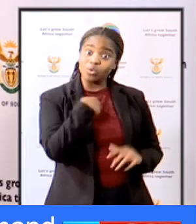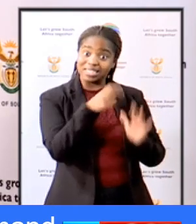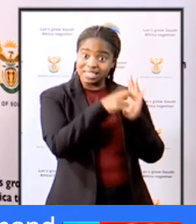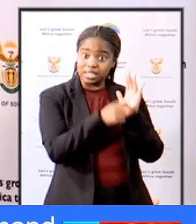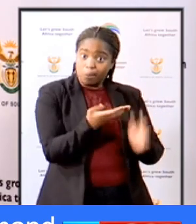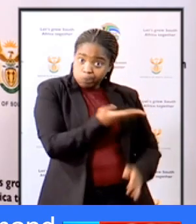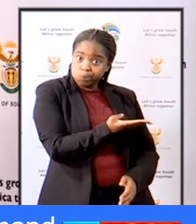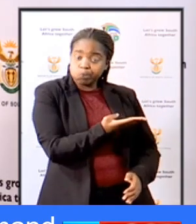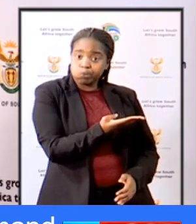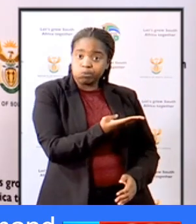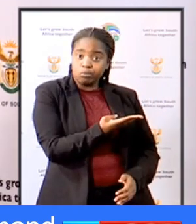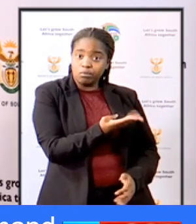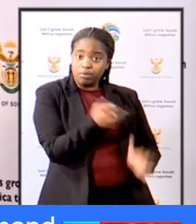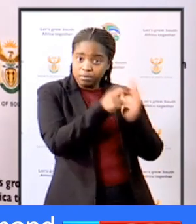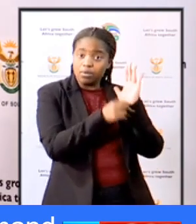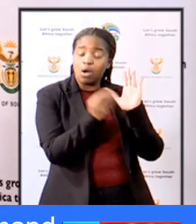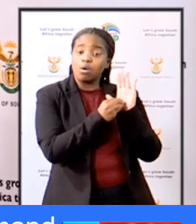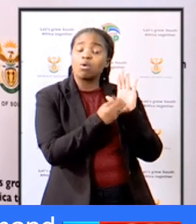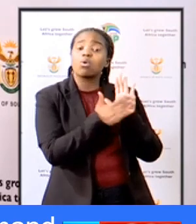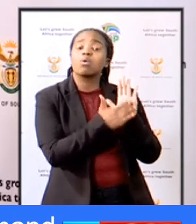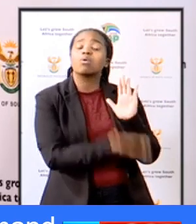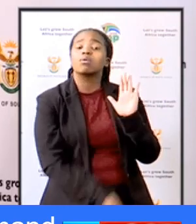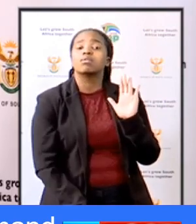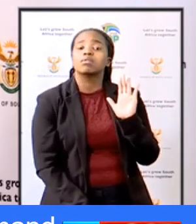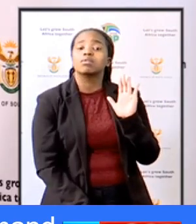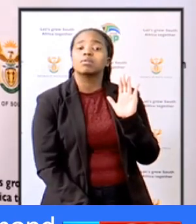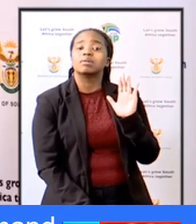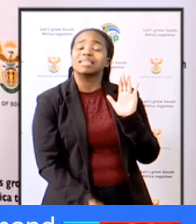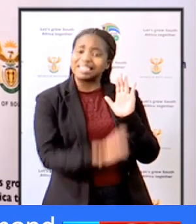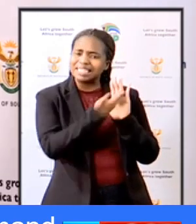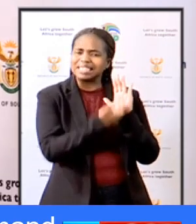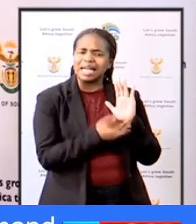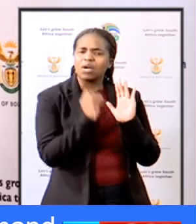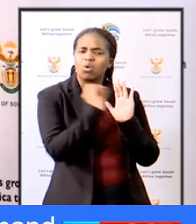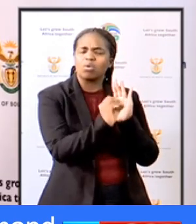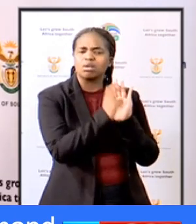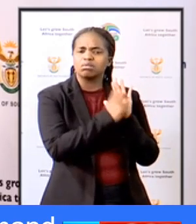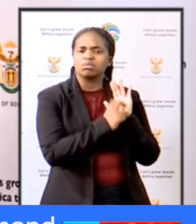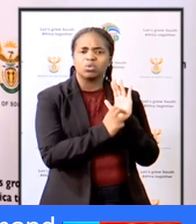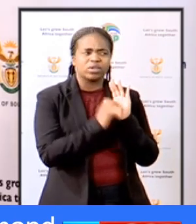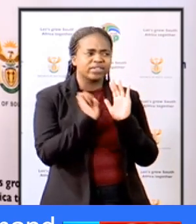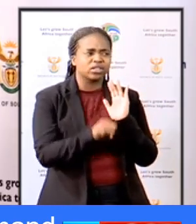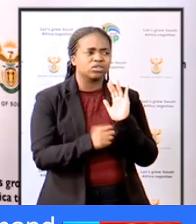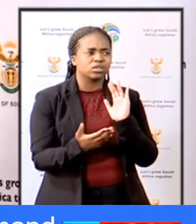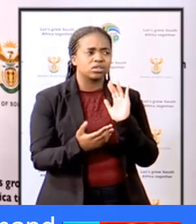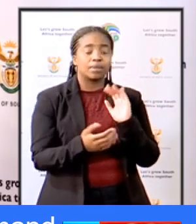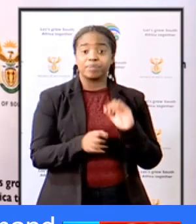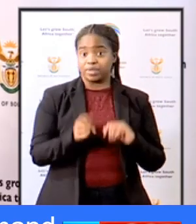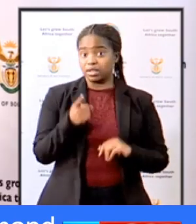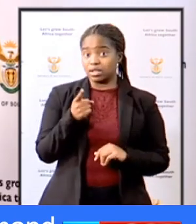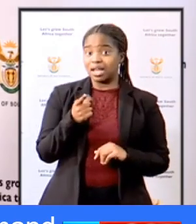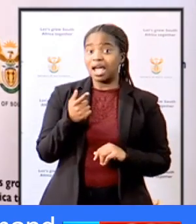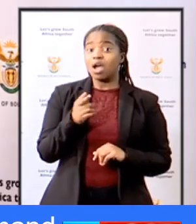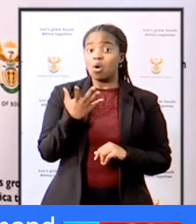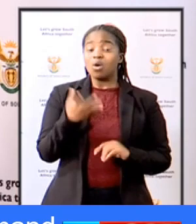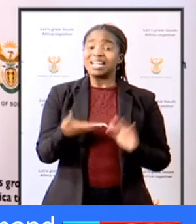protocols are also in our regulations. Those protocols are in the regulations that we are